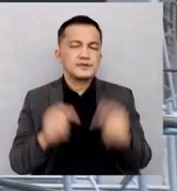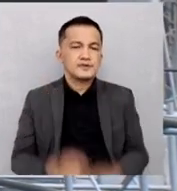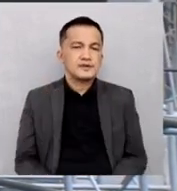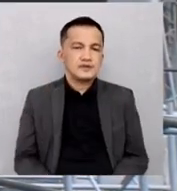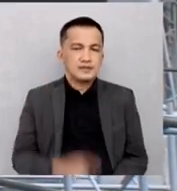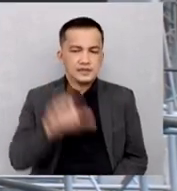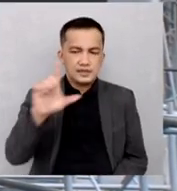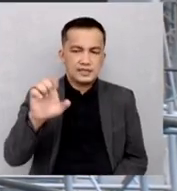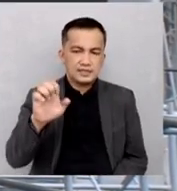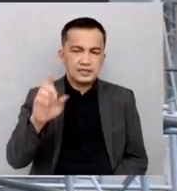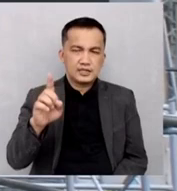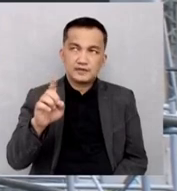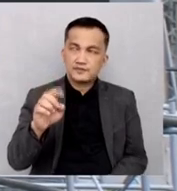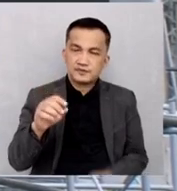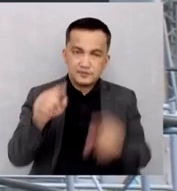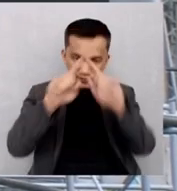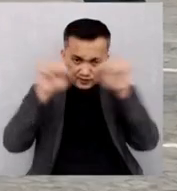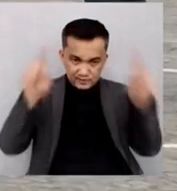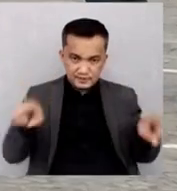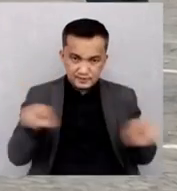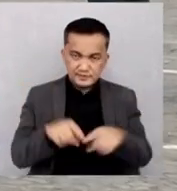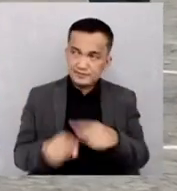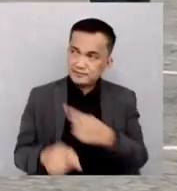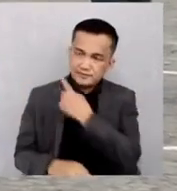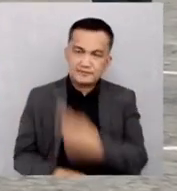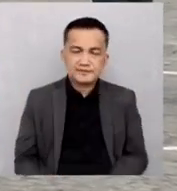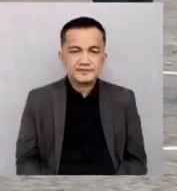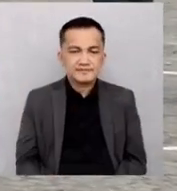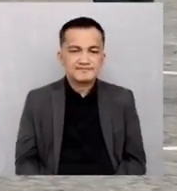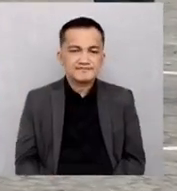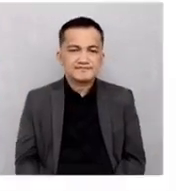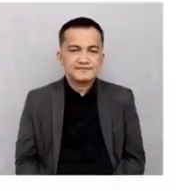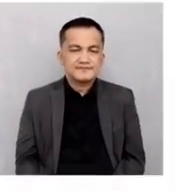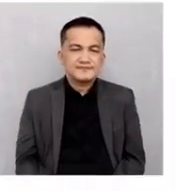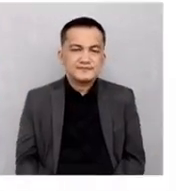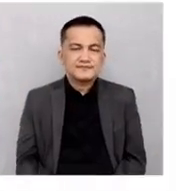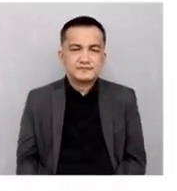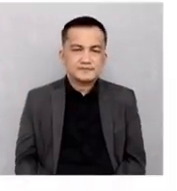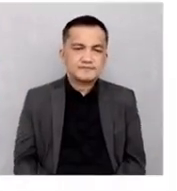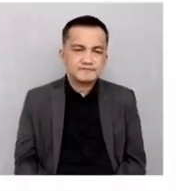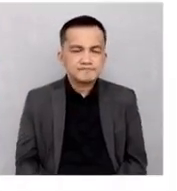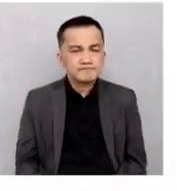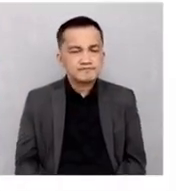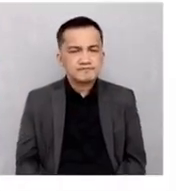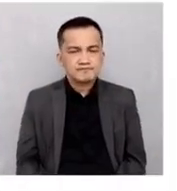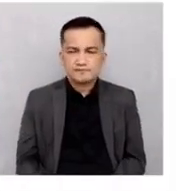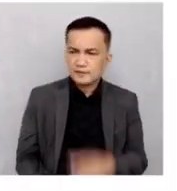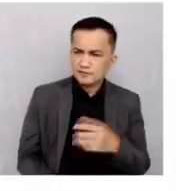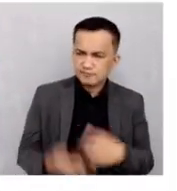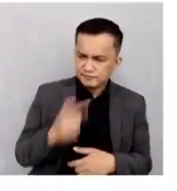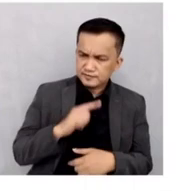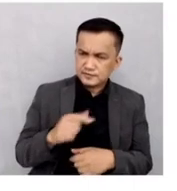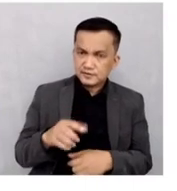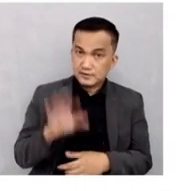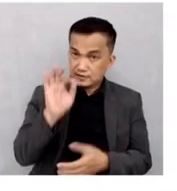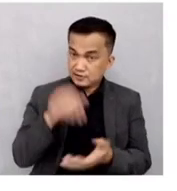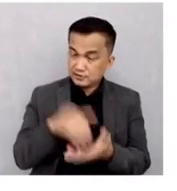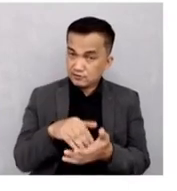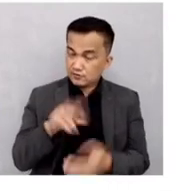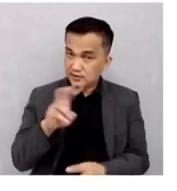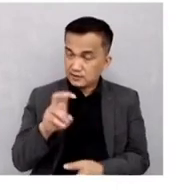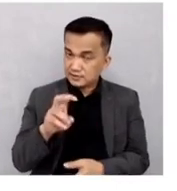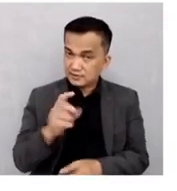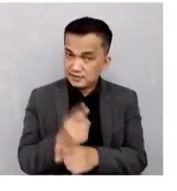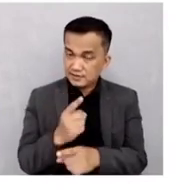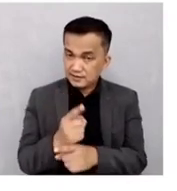wall behind me. Carmina? All right, Adrian, there are about 9,200, right, bar examinees who took